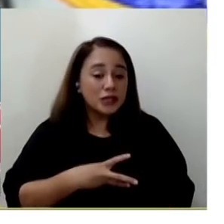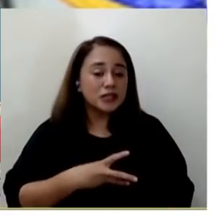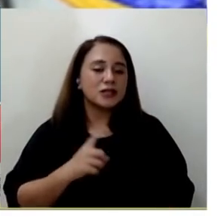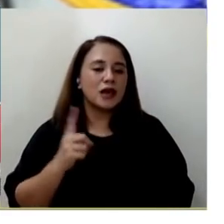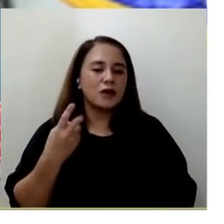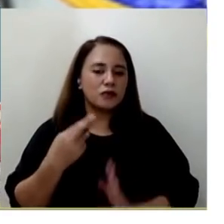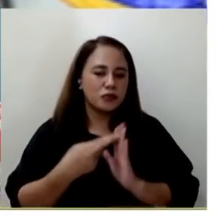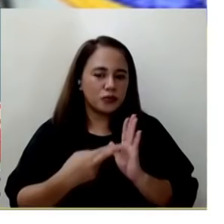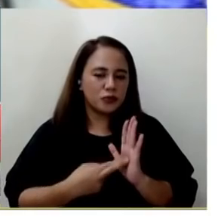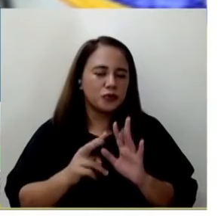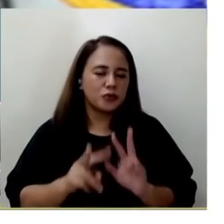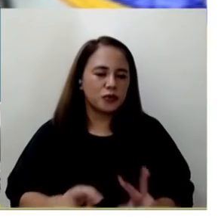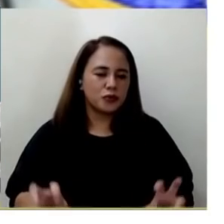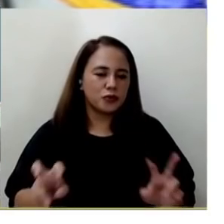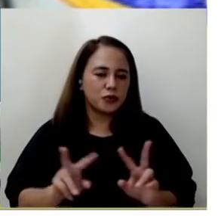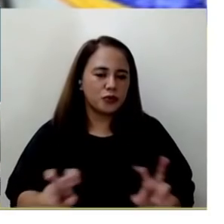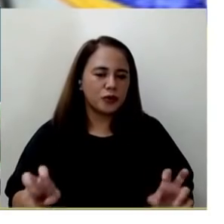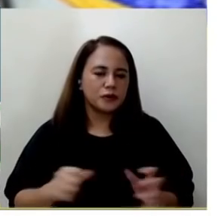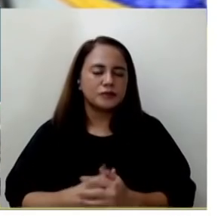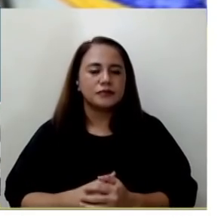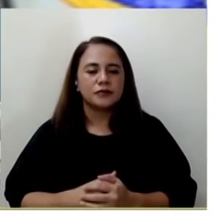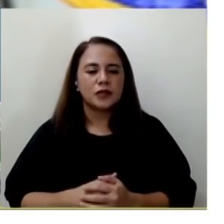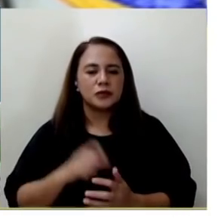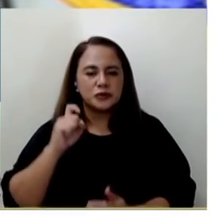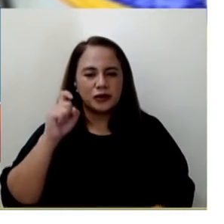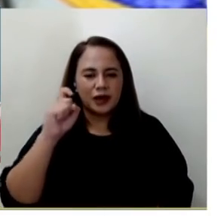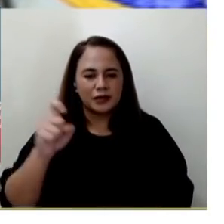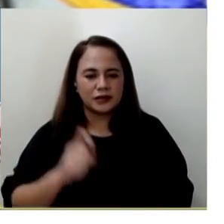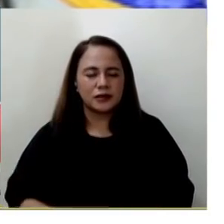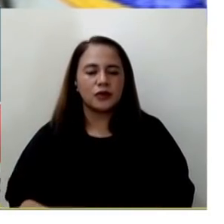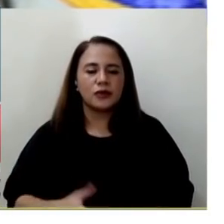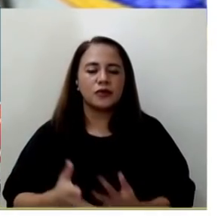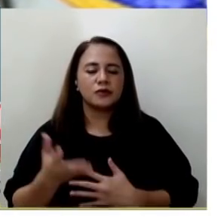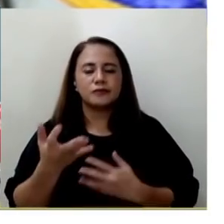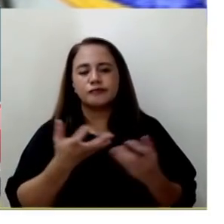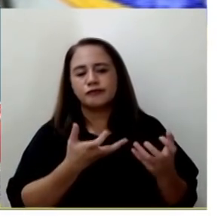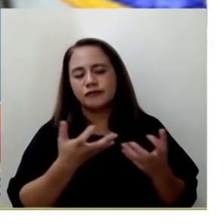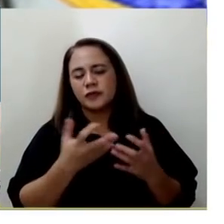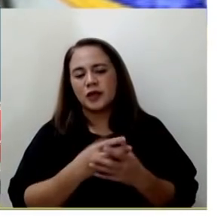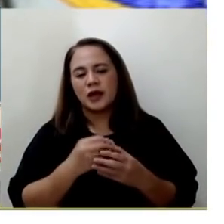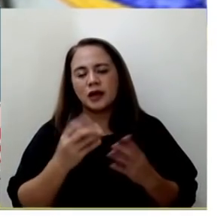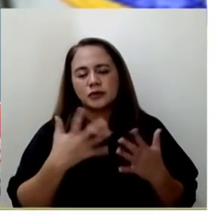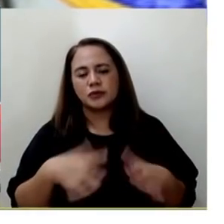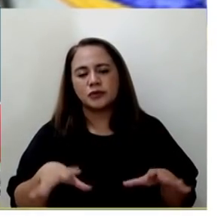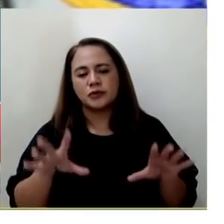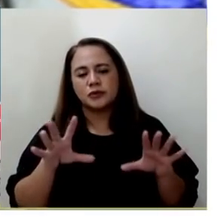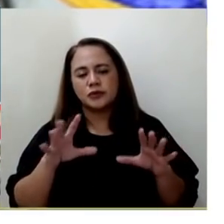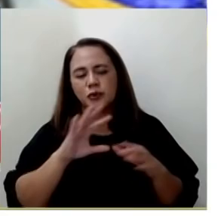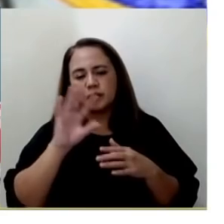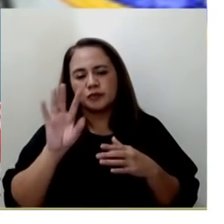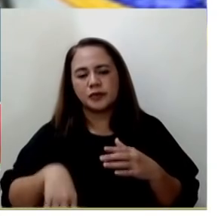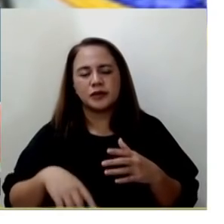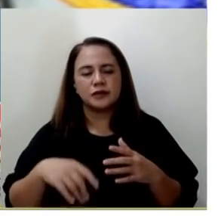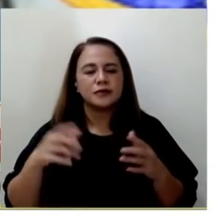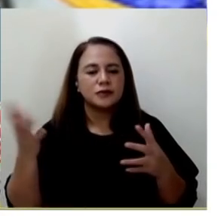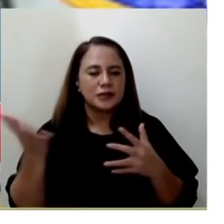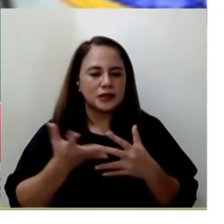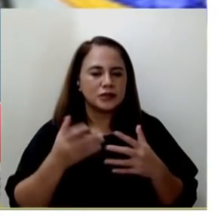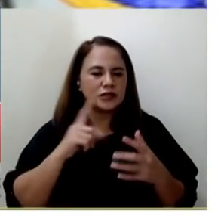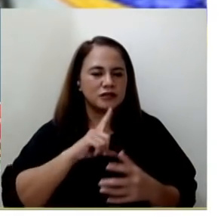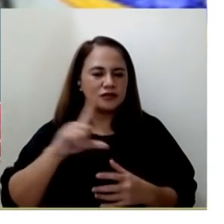in investigation can be hastened to facilitate and to finish cases much quicker.